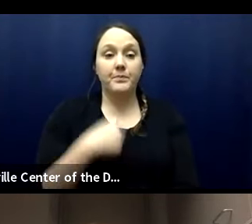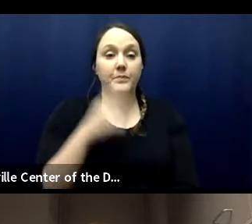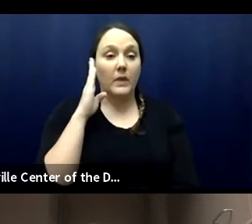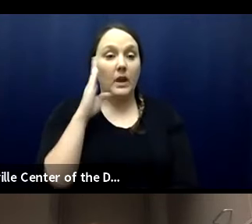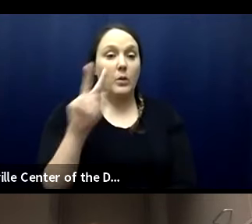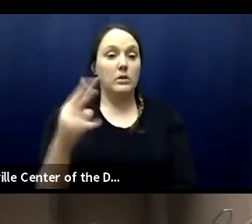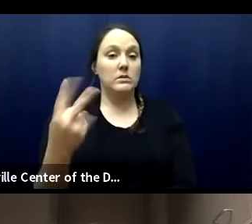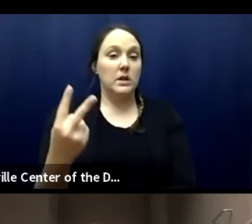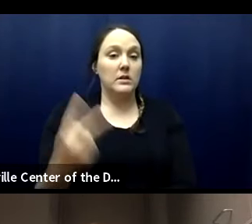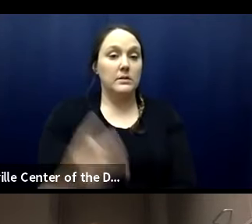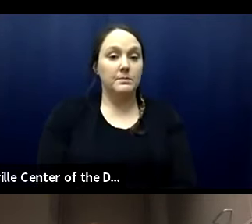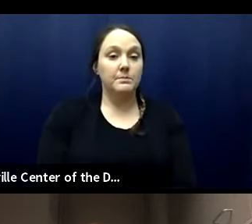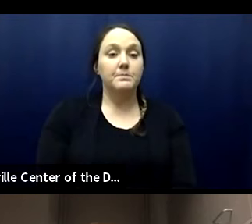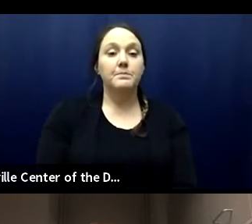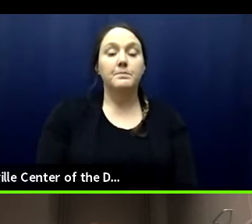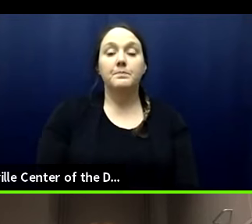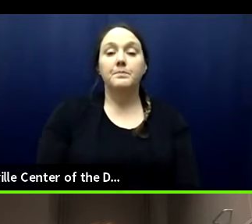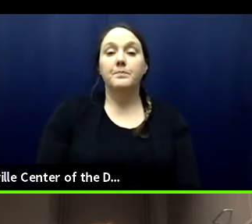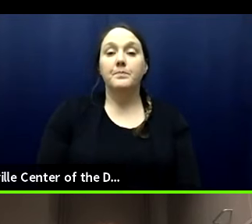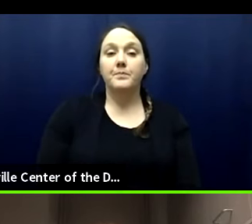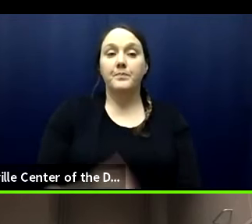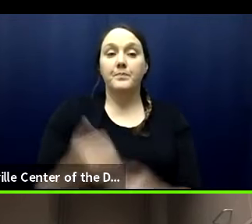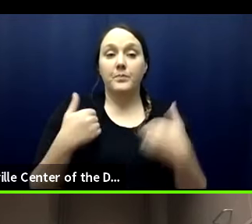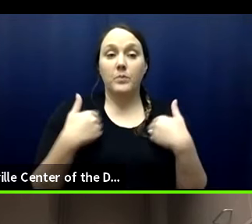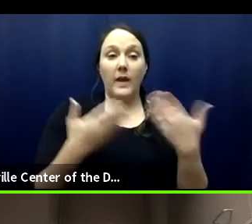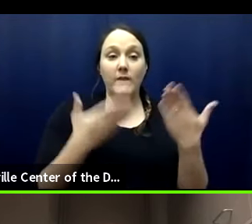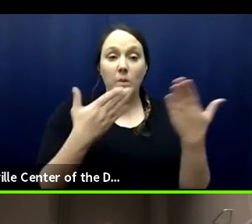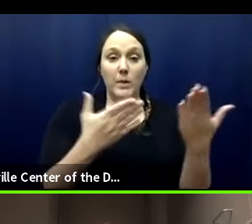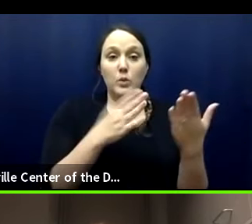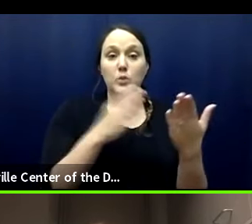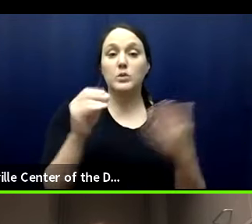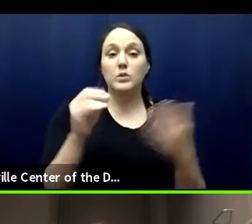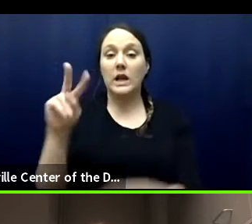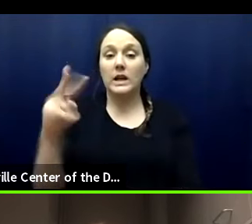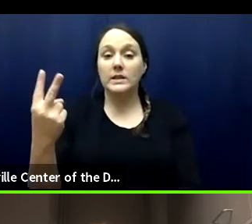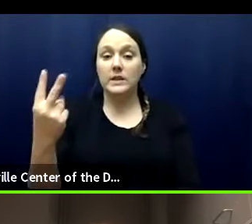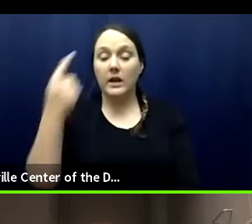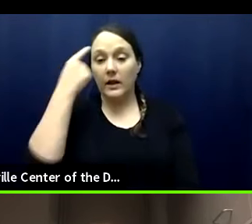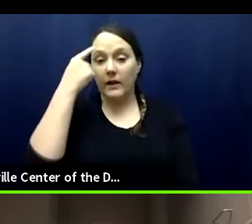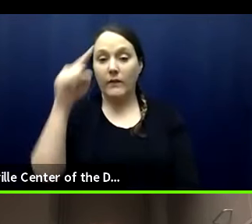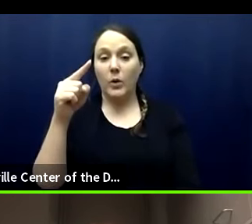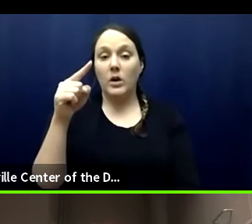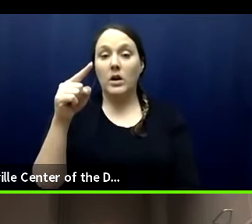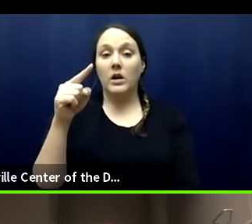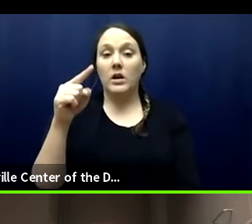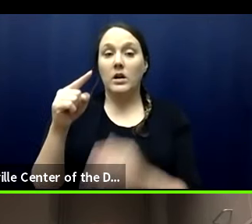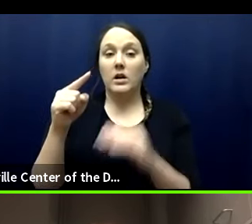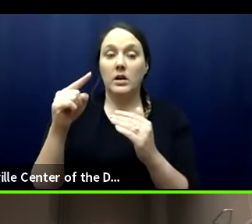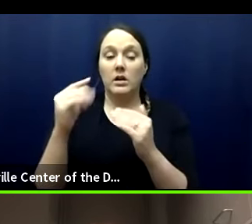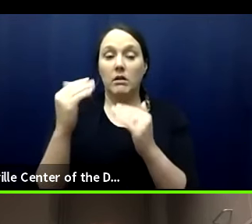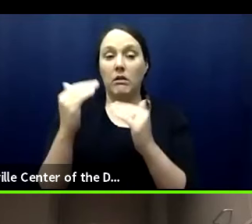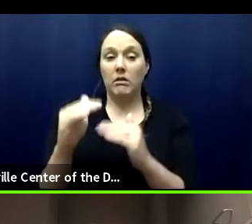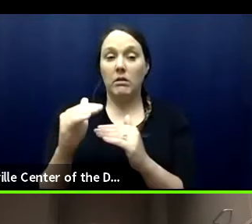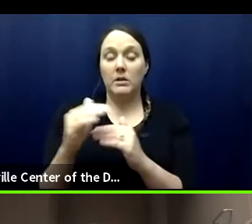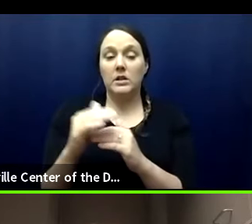that recommendation. So we have a motion and a second for the